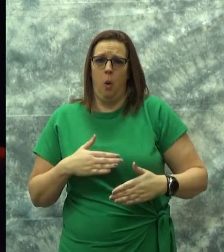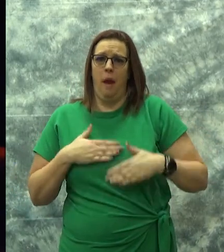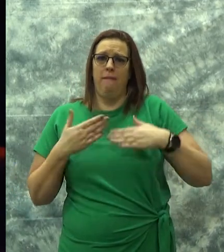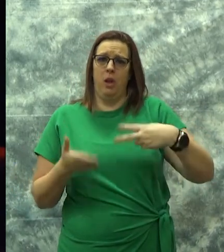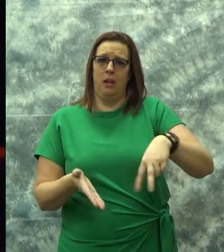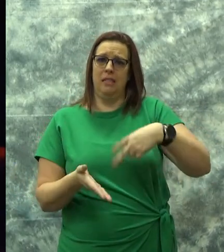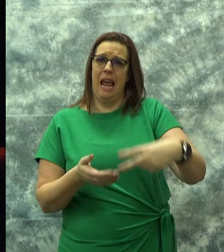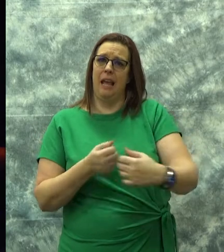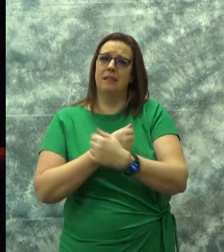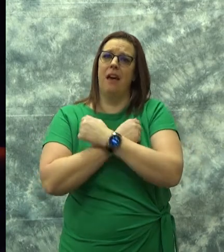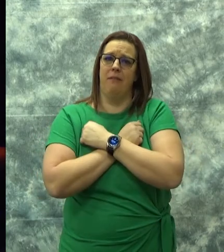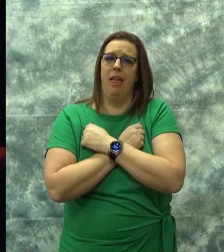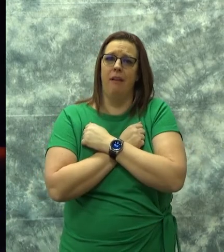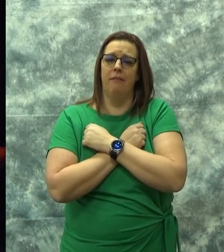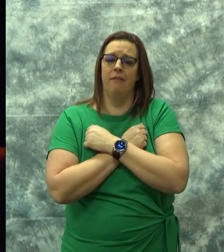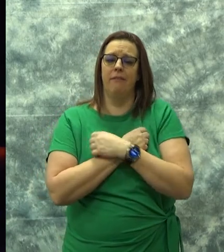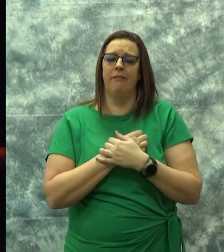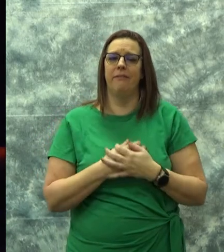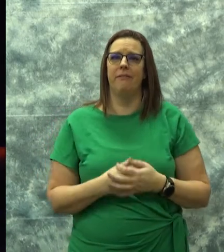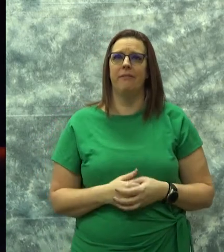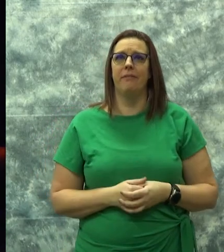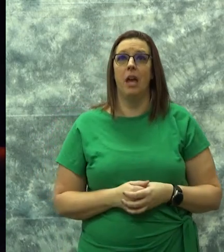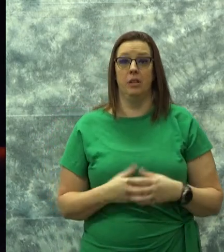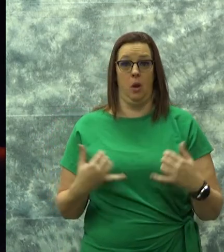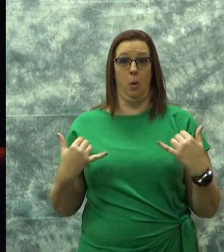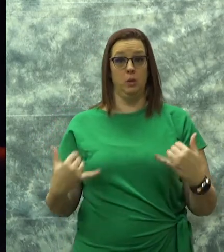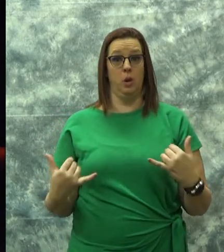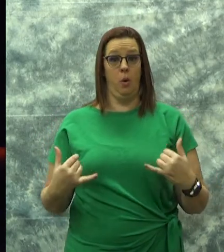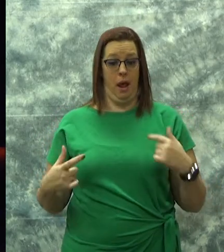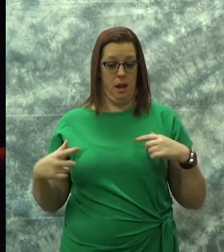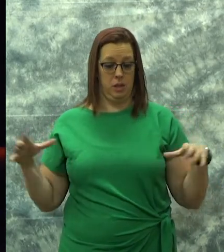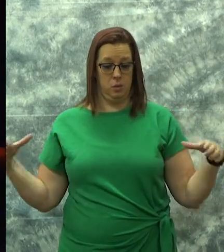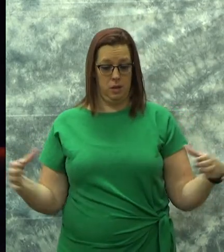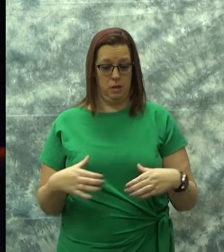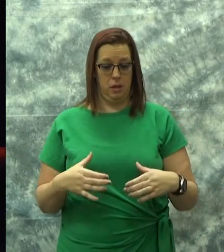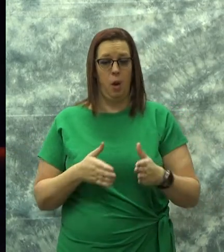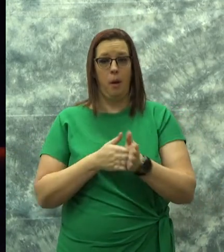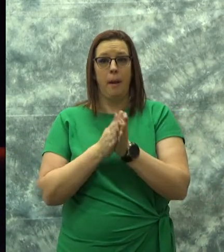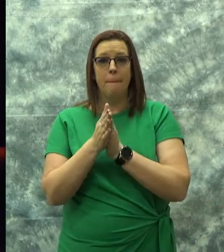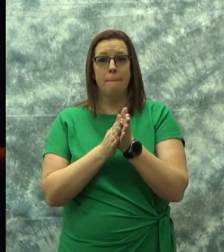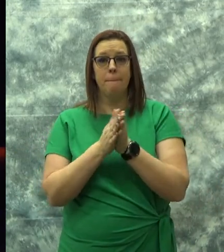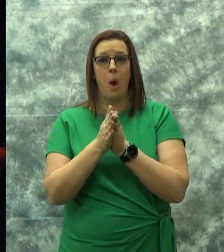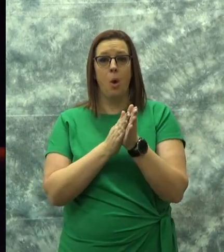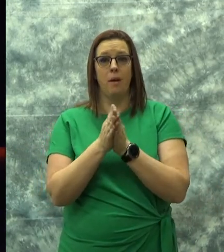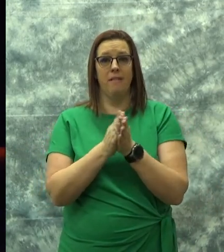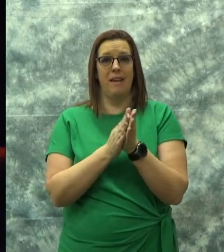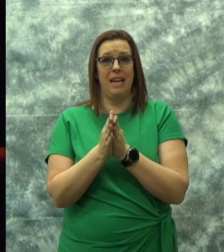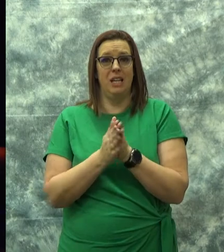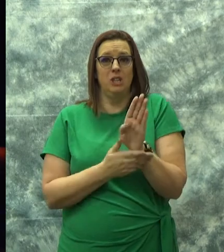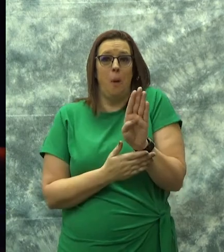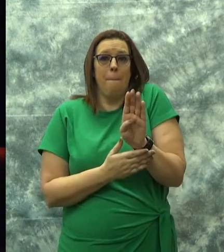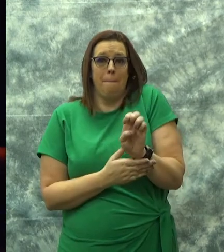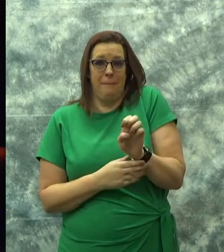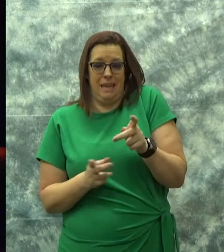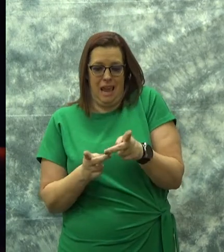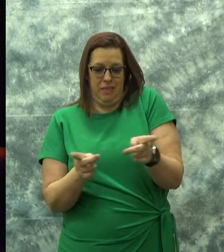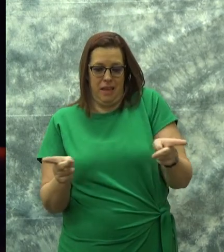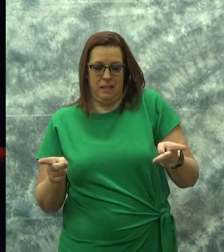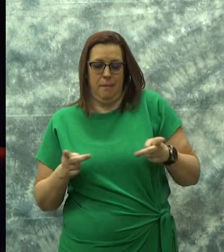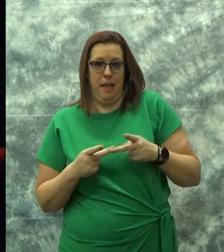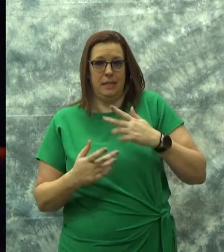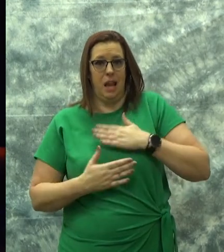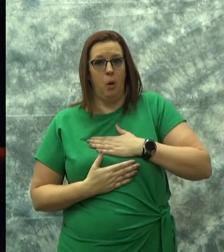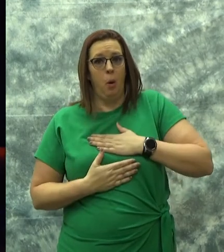life, of love. And today, as we have gathered together, being motivated to be in this space